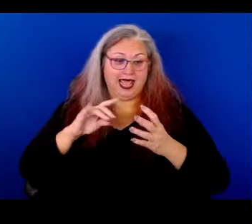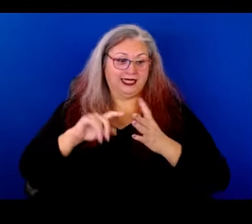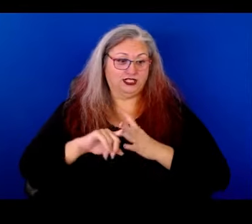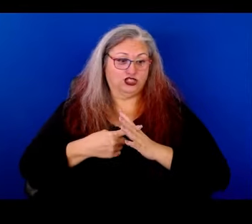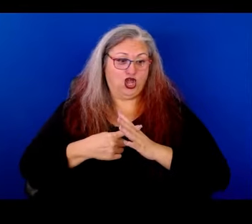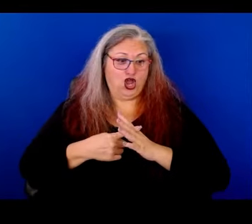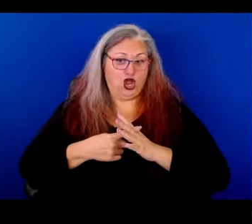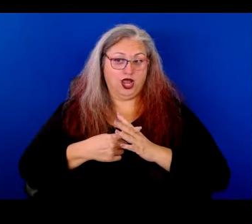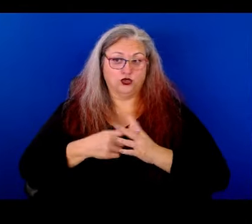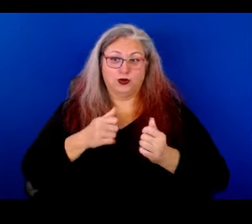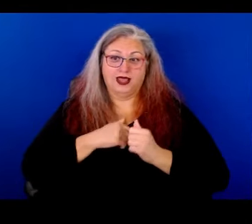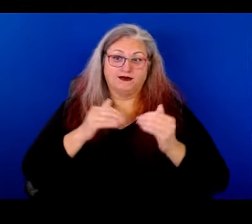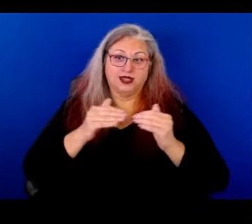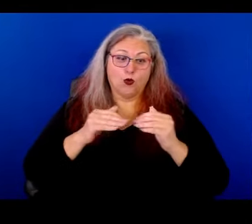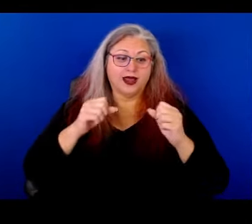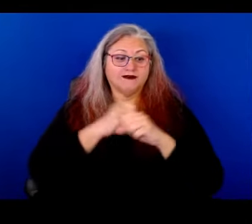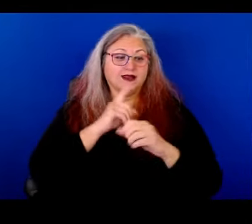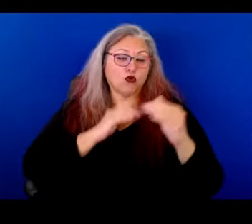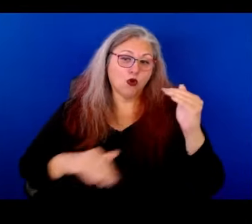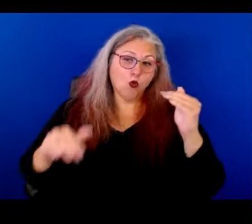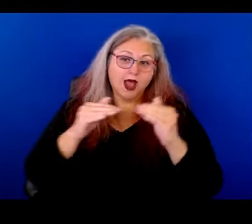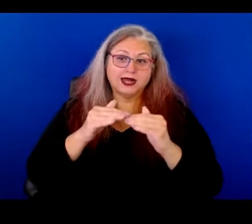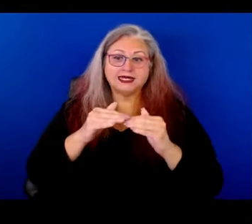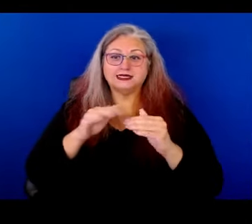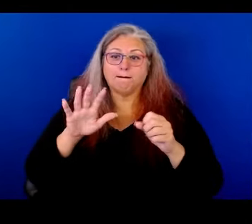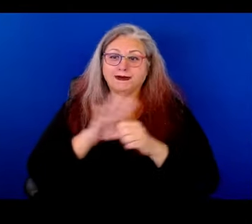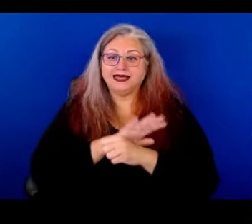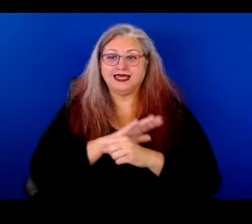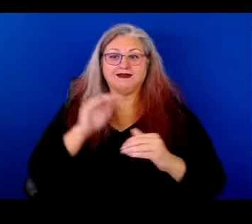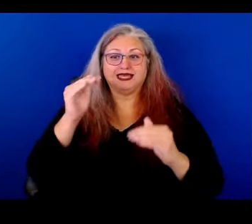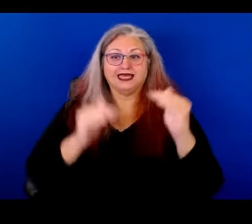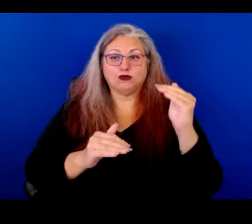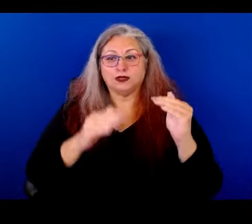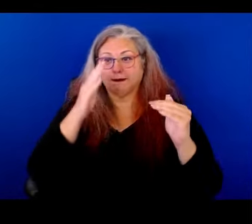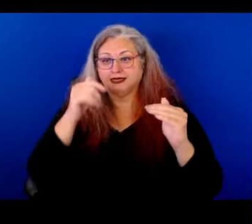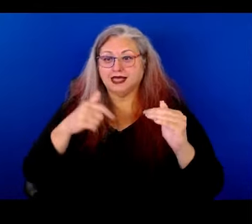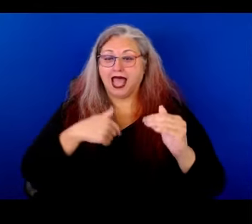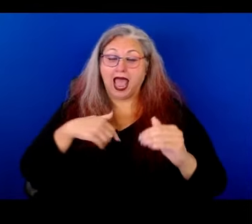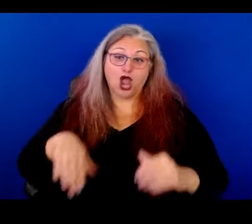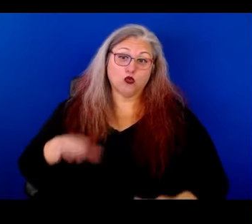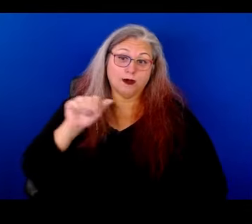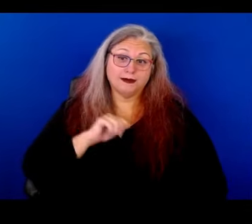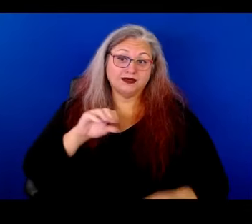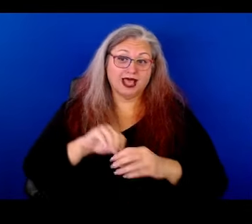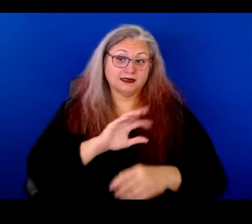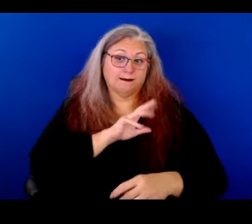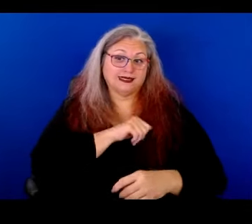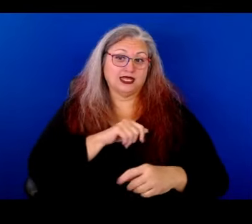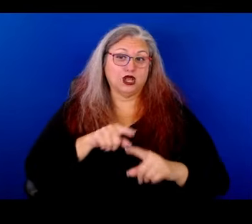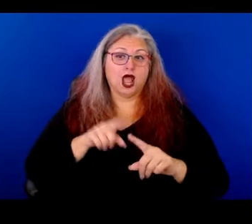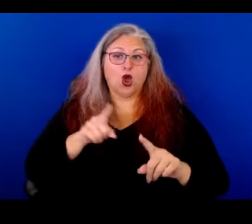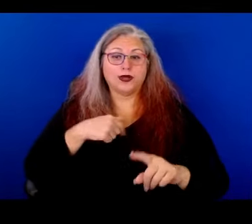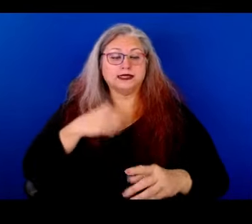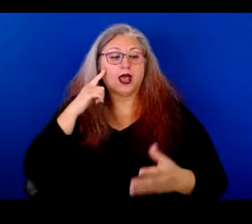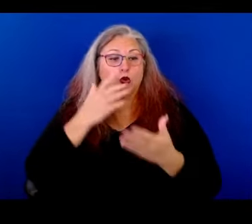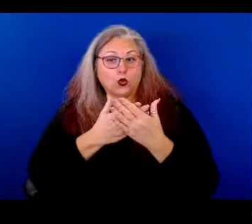start loving equality, fighting for equality, truly believing in equality because I grew up as a Palestinian who